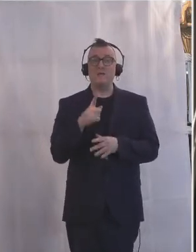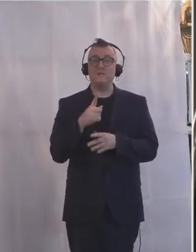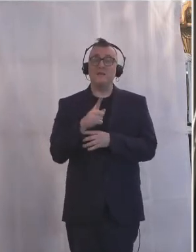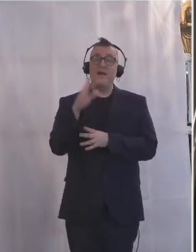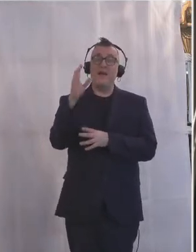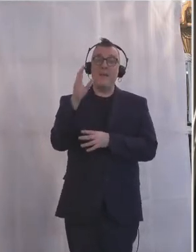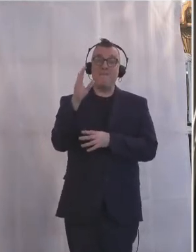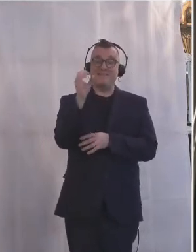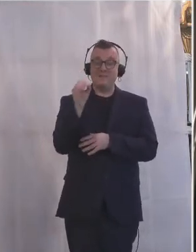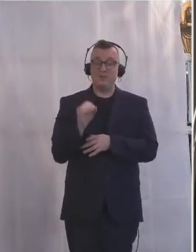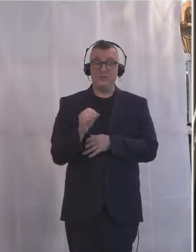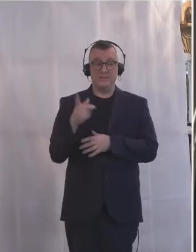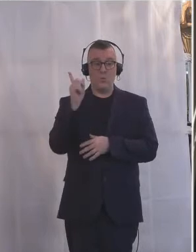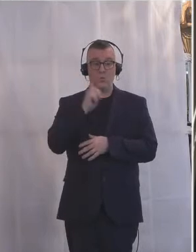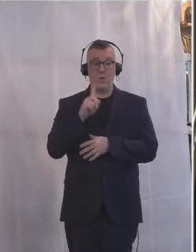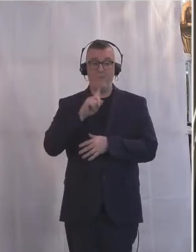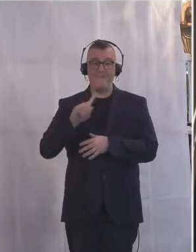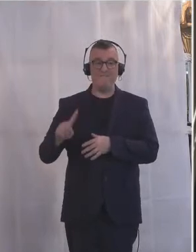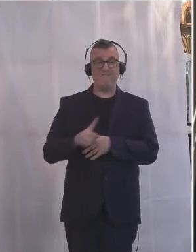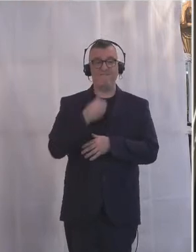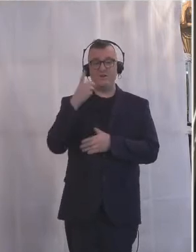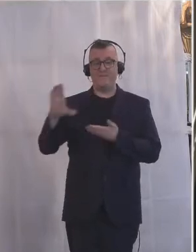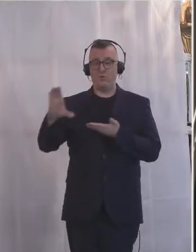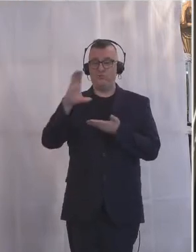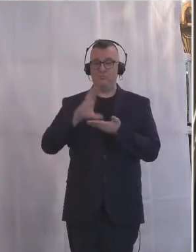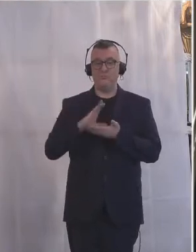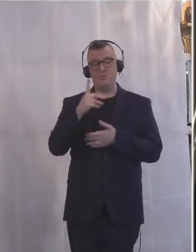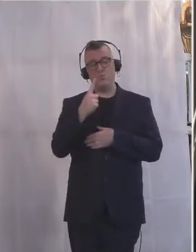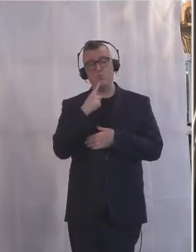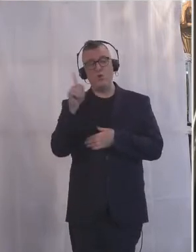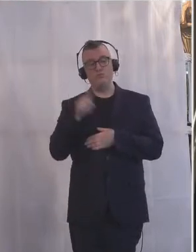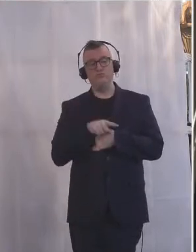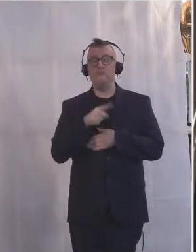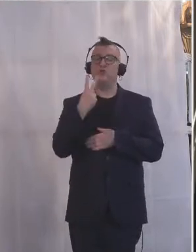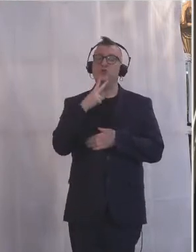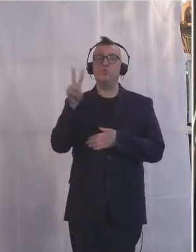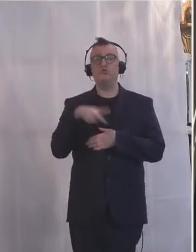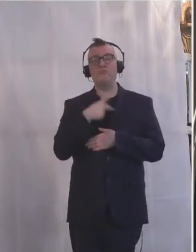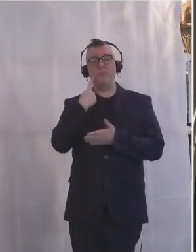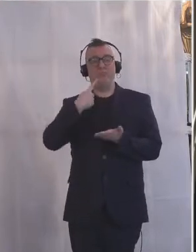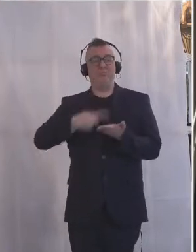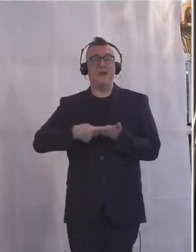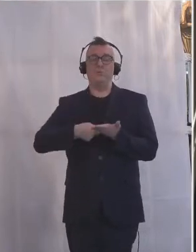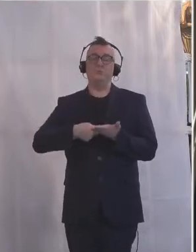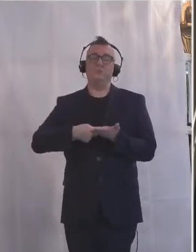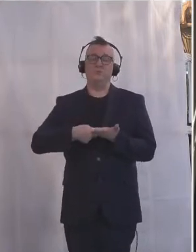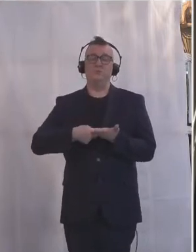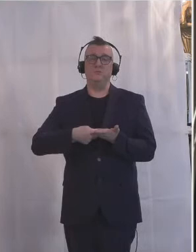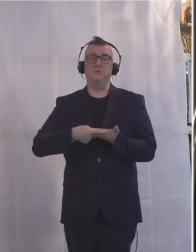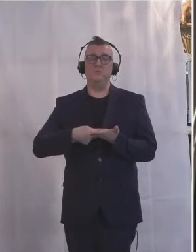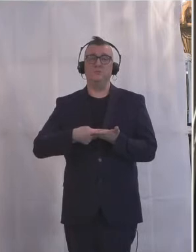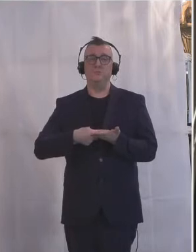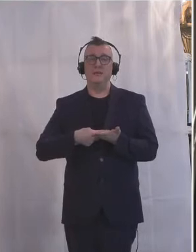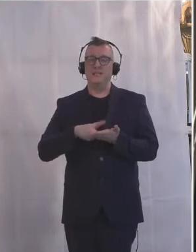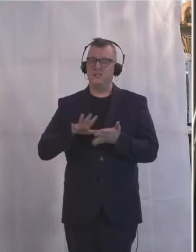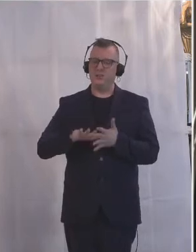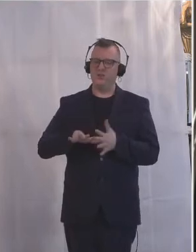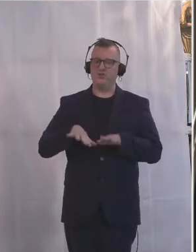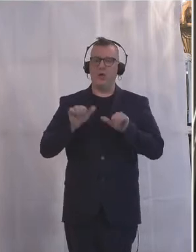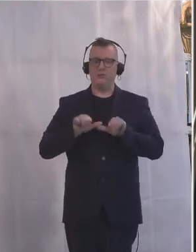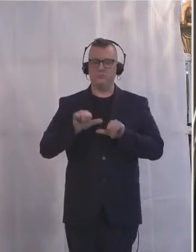funding, when you're getting maybe 100, 200,000 to get yourself off the ground. Of those